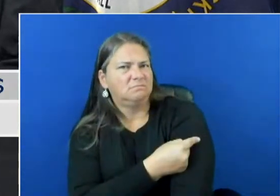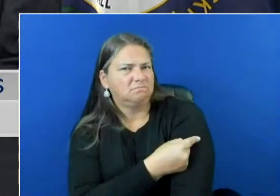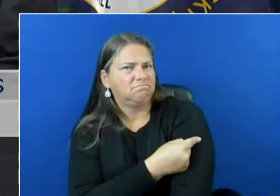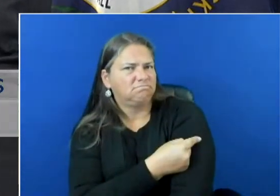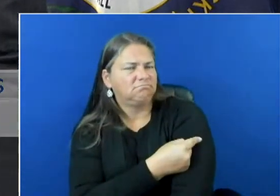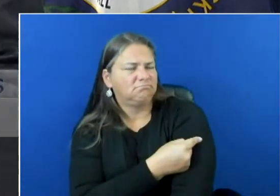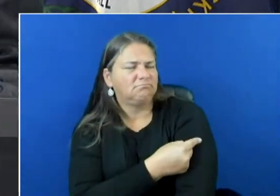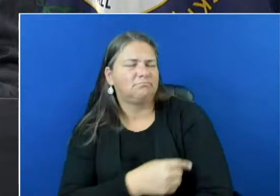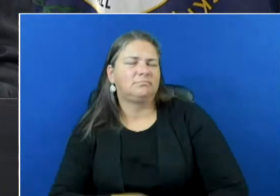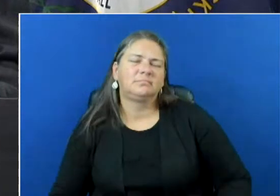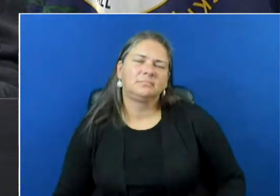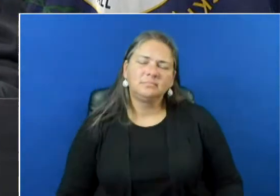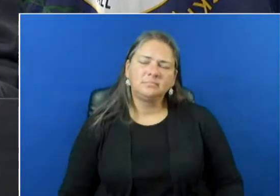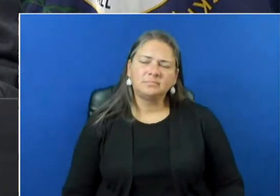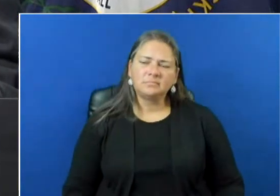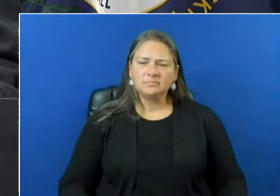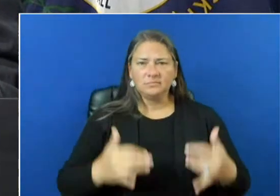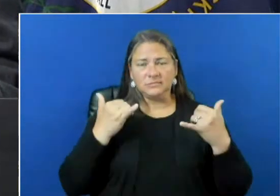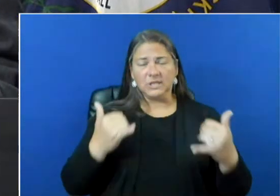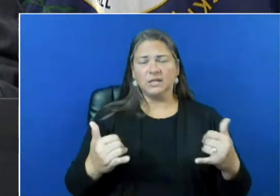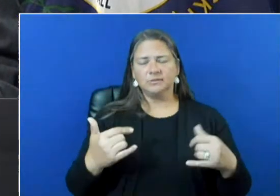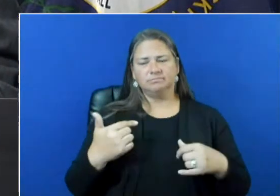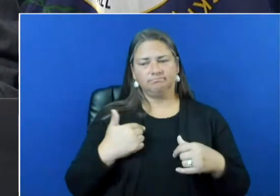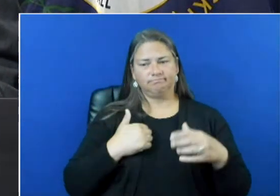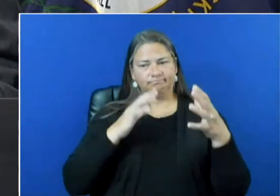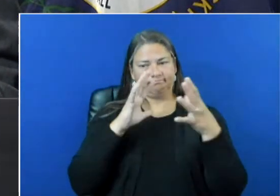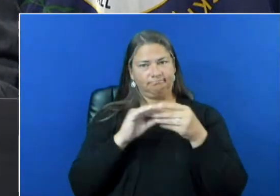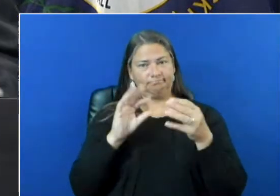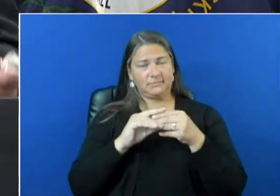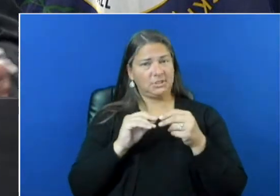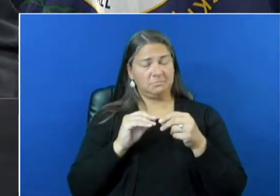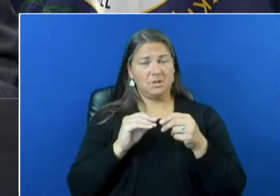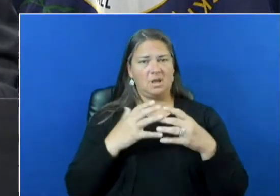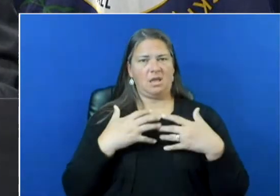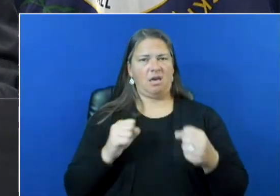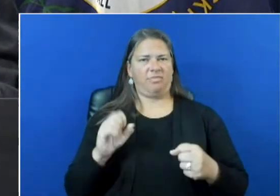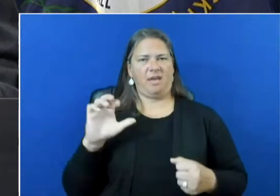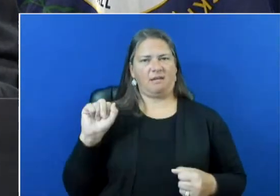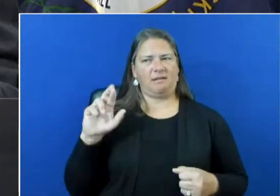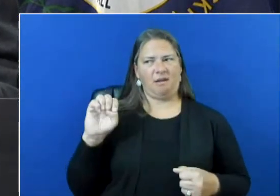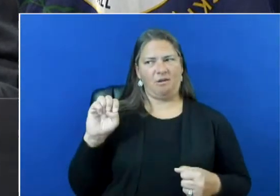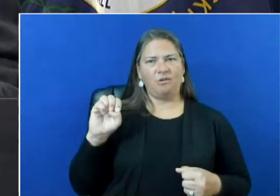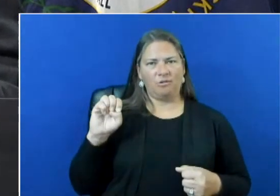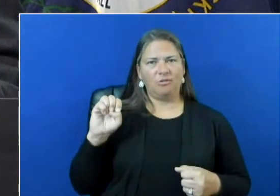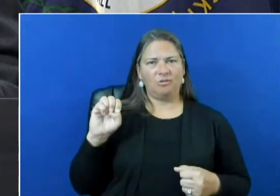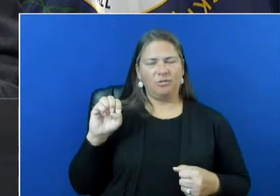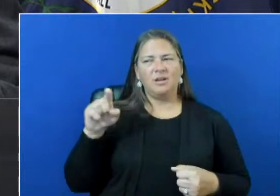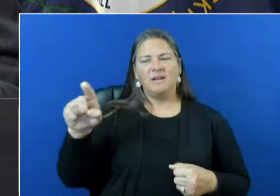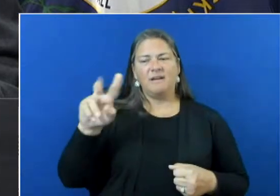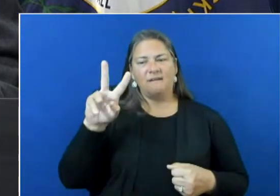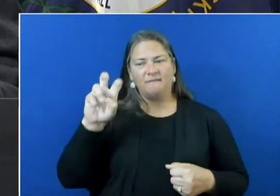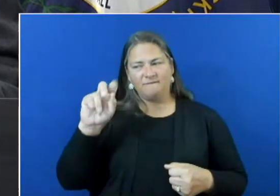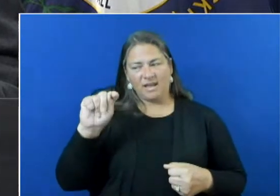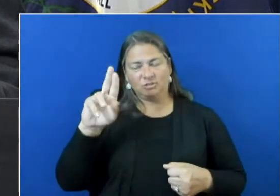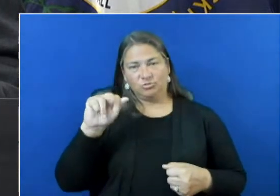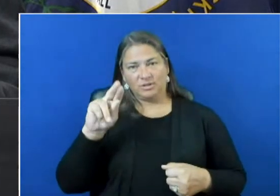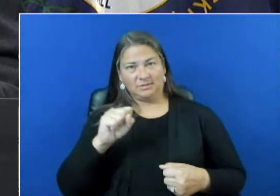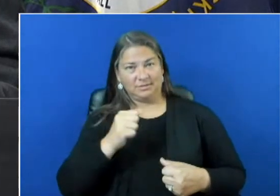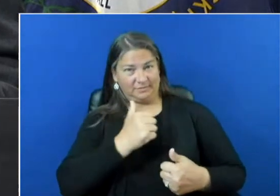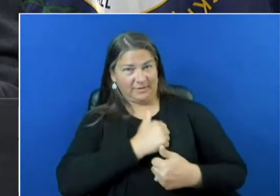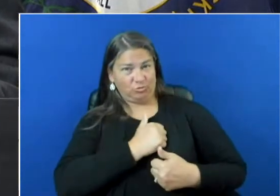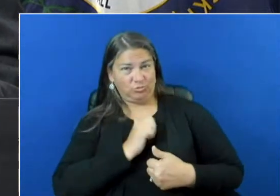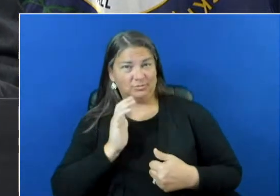here to talk about our healthcare facilities that are run by the state. That includes the veterans nursing homes, as well as then